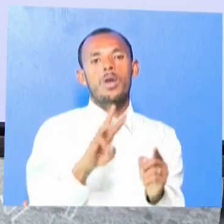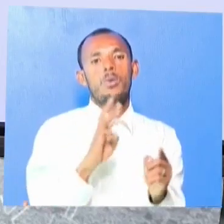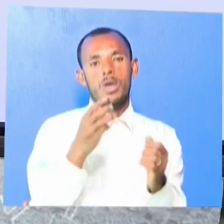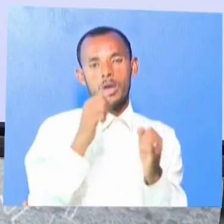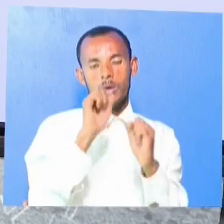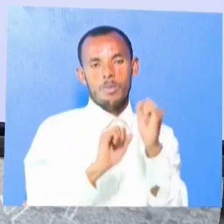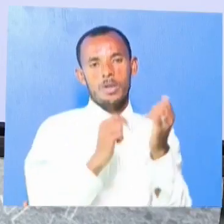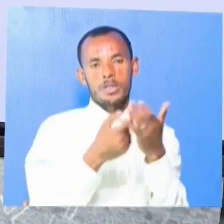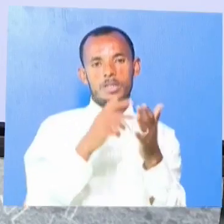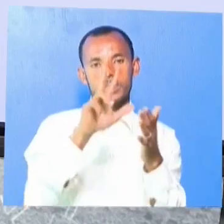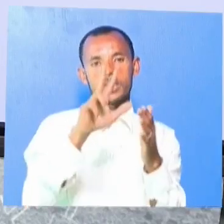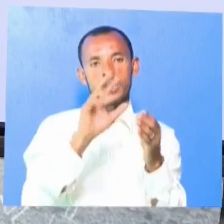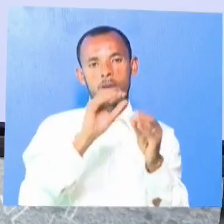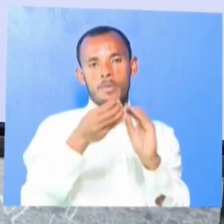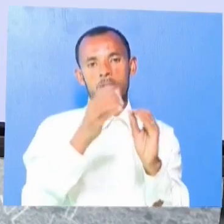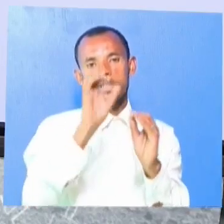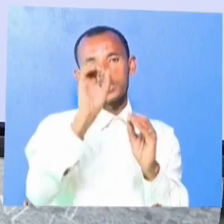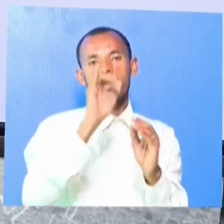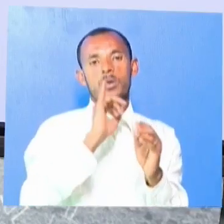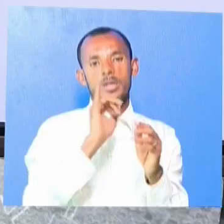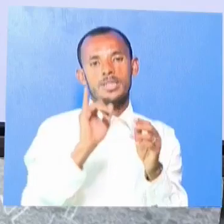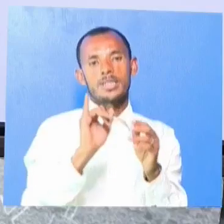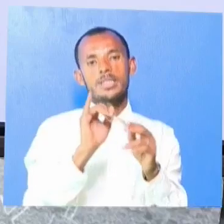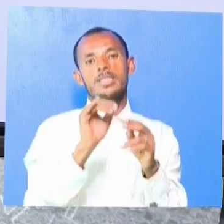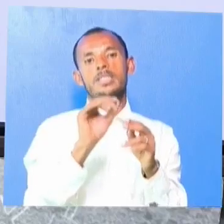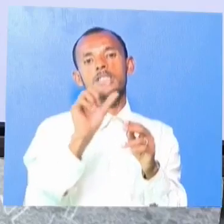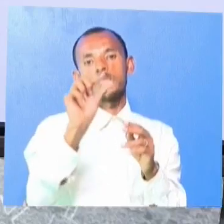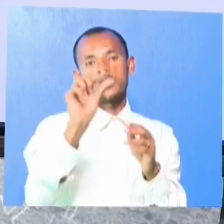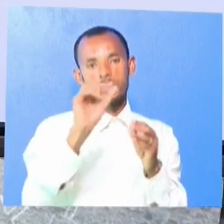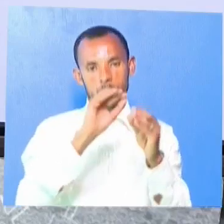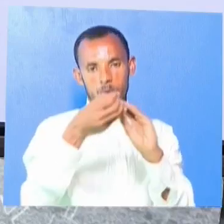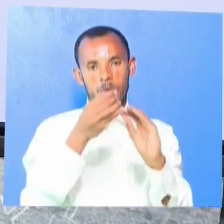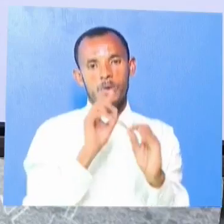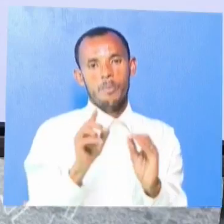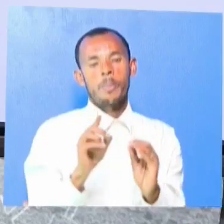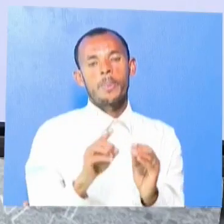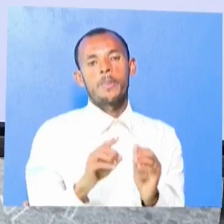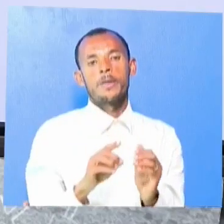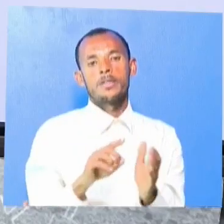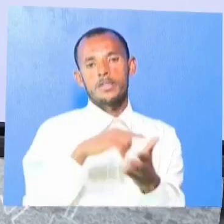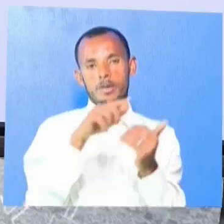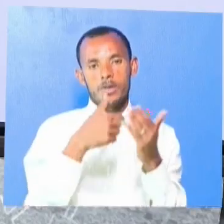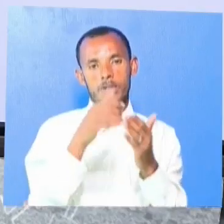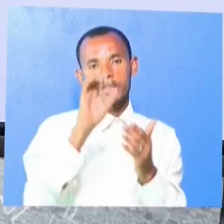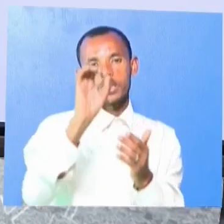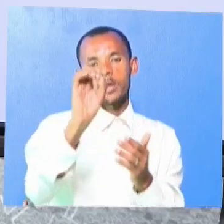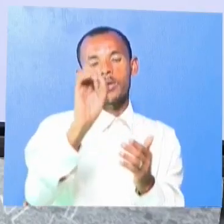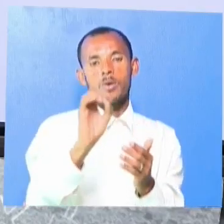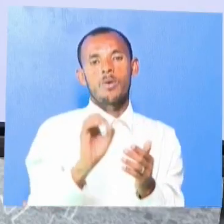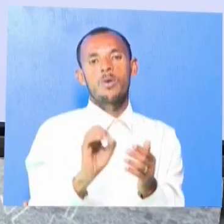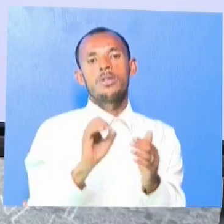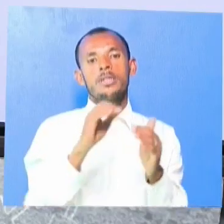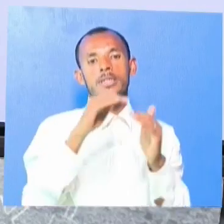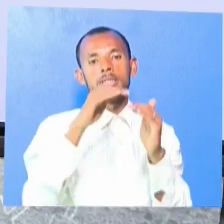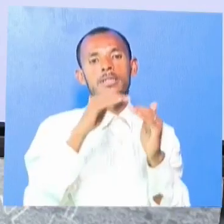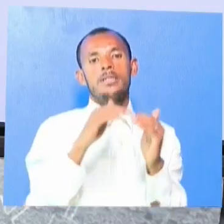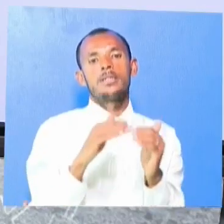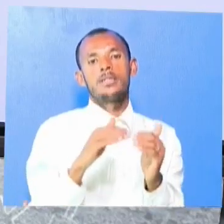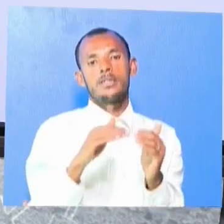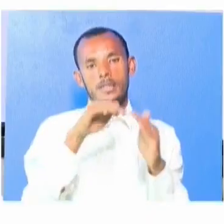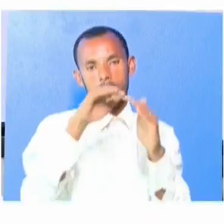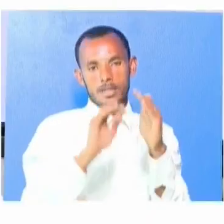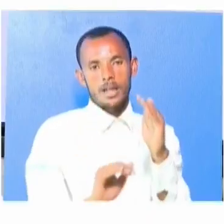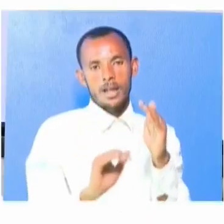numbers, 0 is smaller than positive numbers. Therefore, 0 is the smallest of 6 and